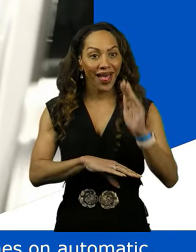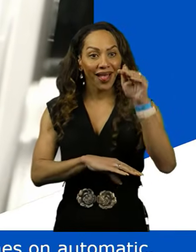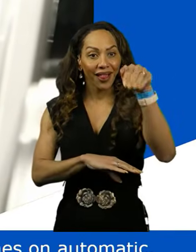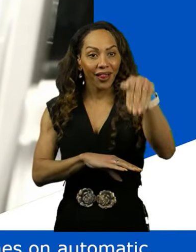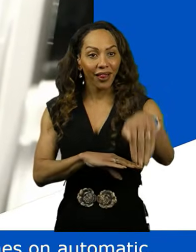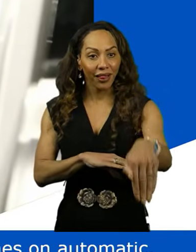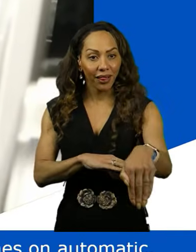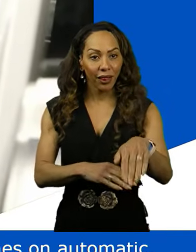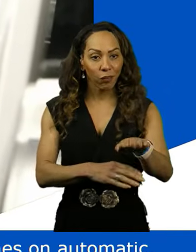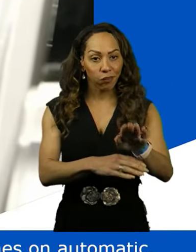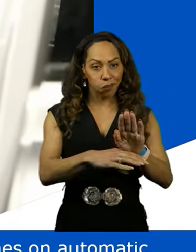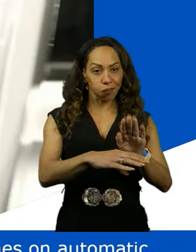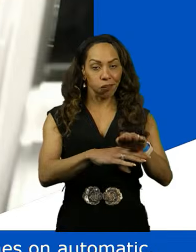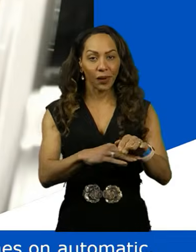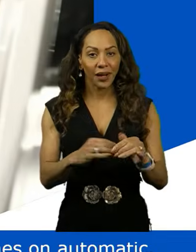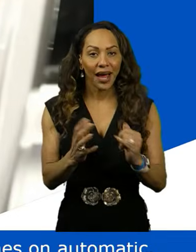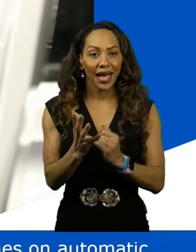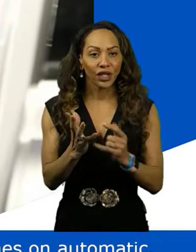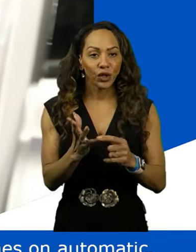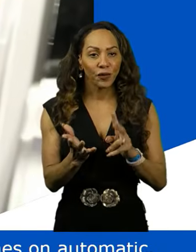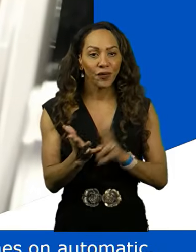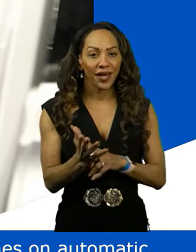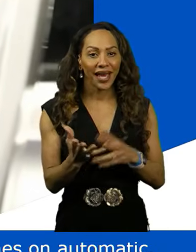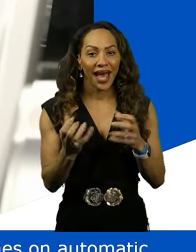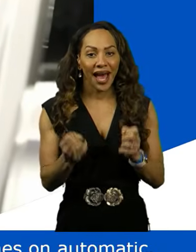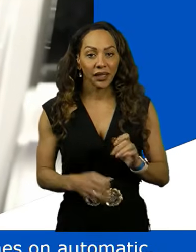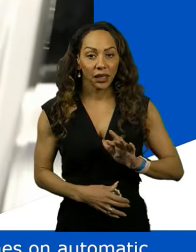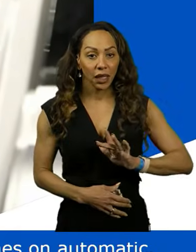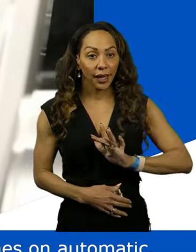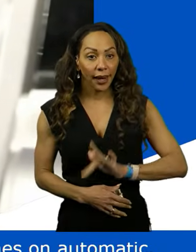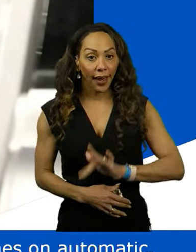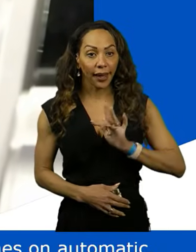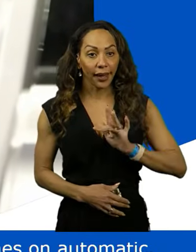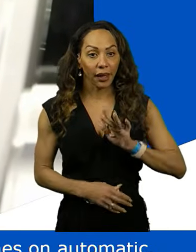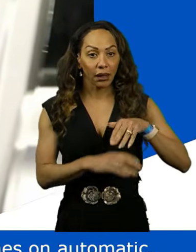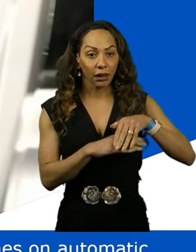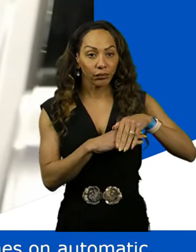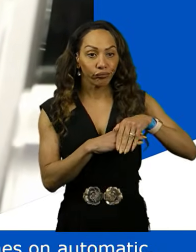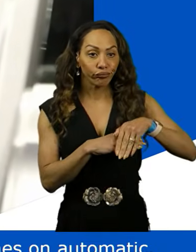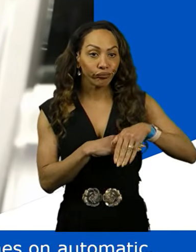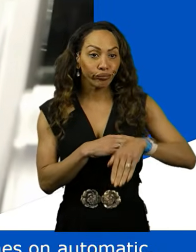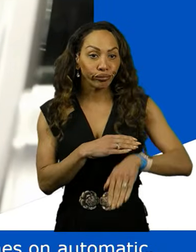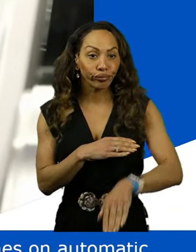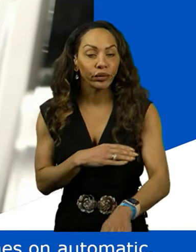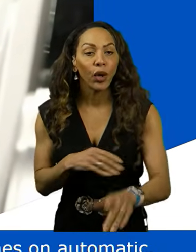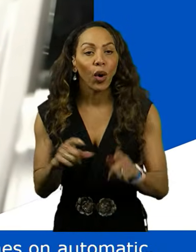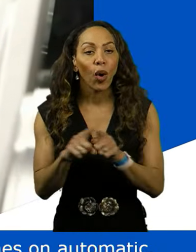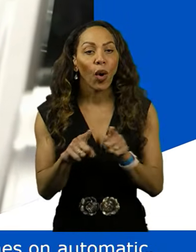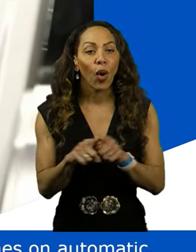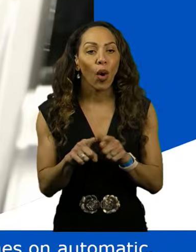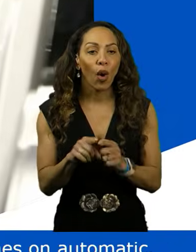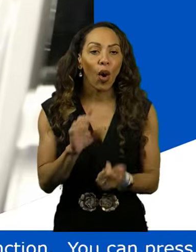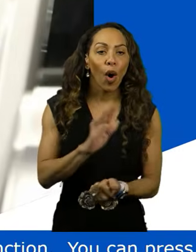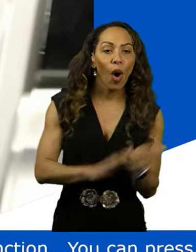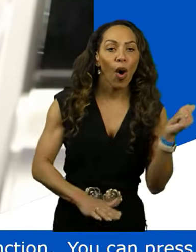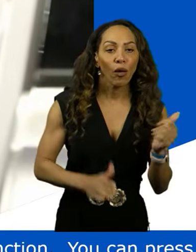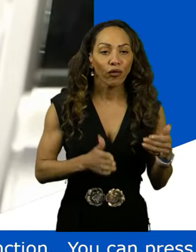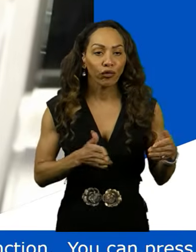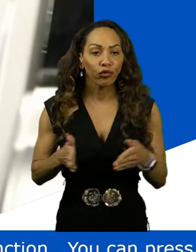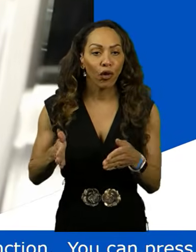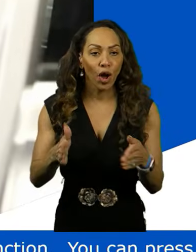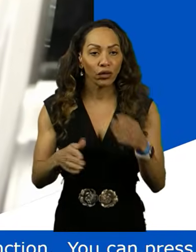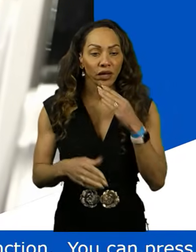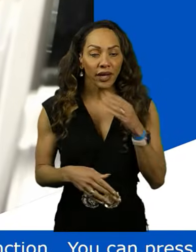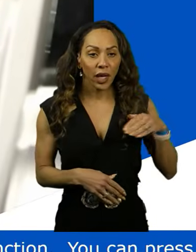this actually has a hill descent function as well. So you can press this, and if you're doing some off-roading, it will gently go down a hill